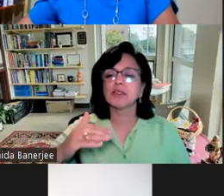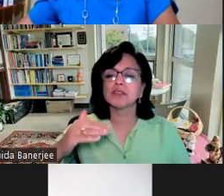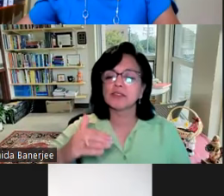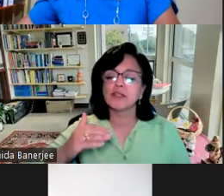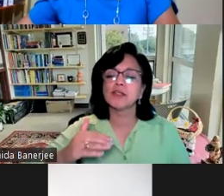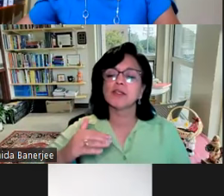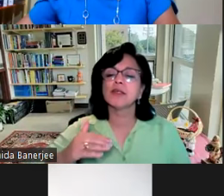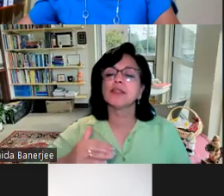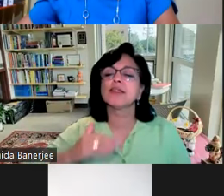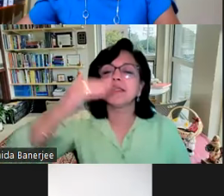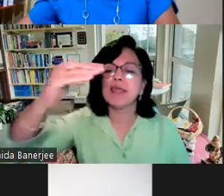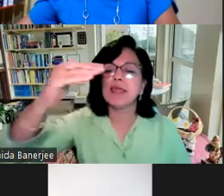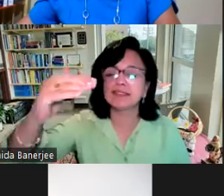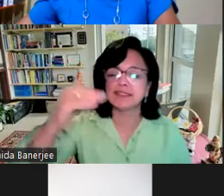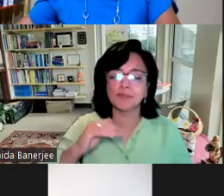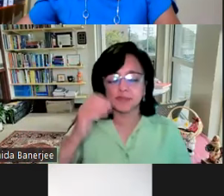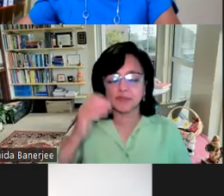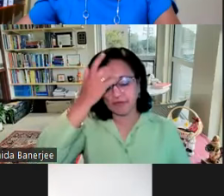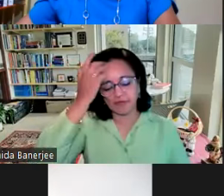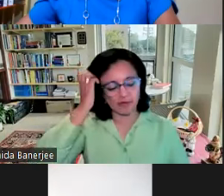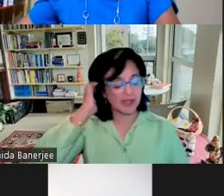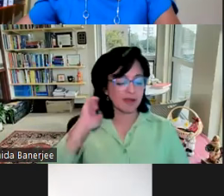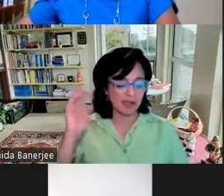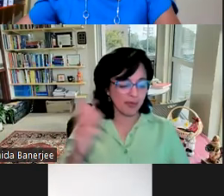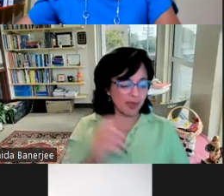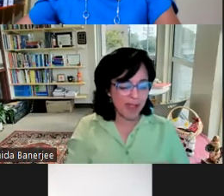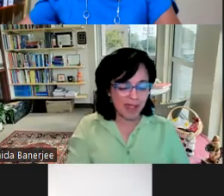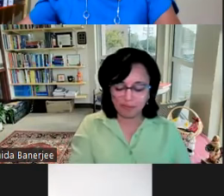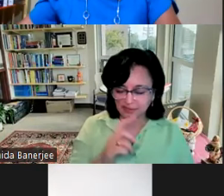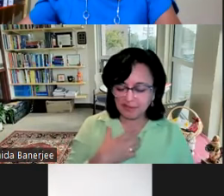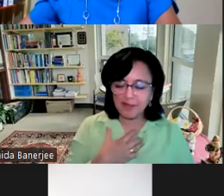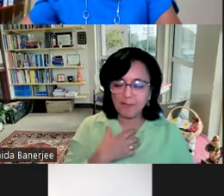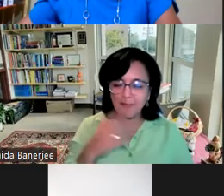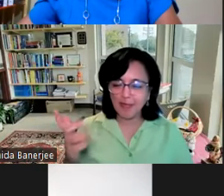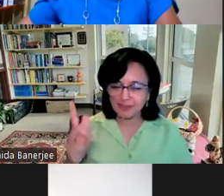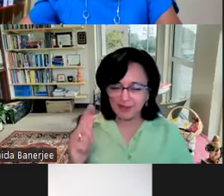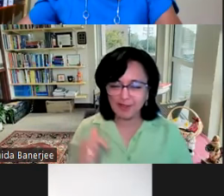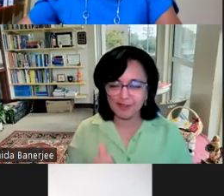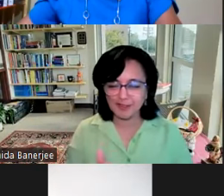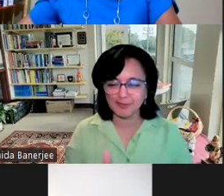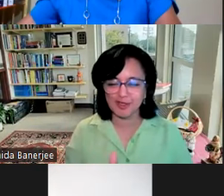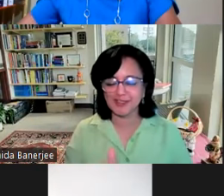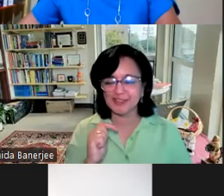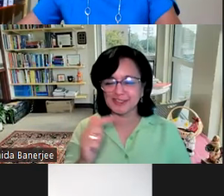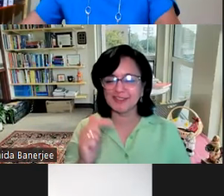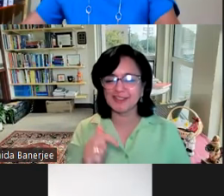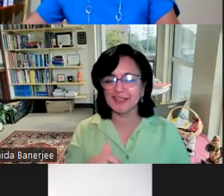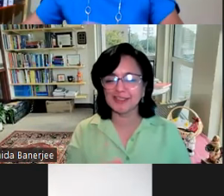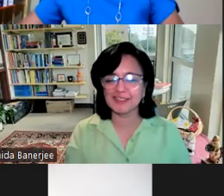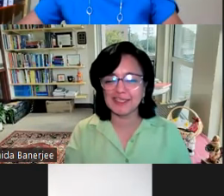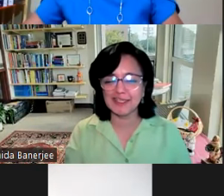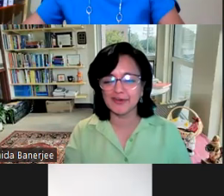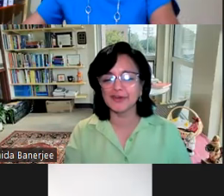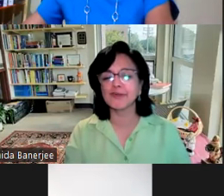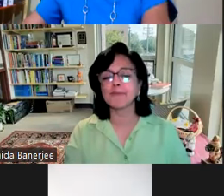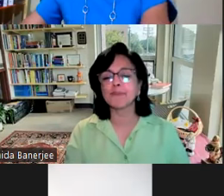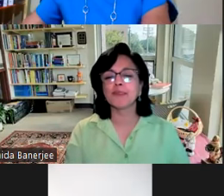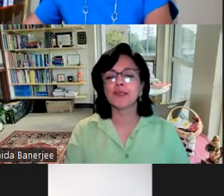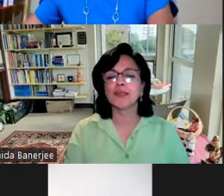they're still the next step. So if, again, I bring math because math is another subject and it's easy, it's